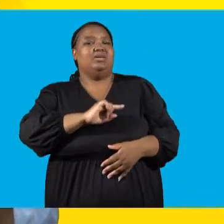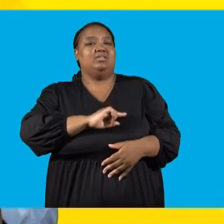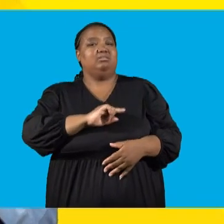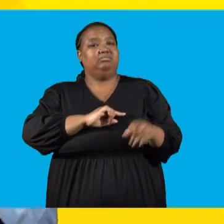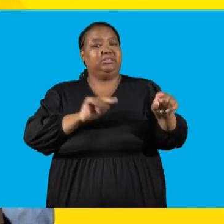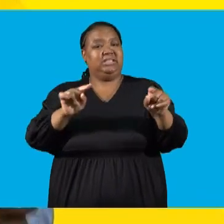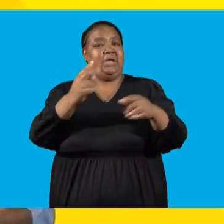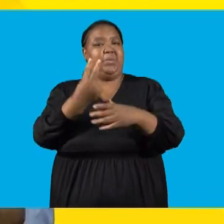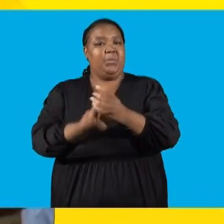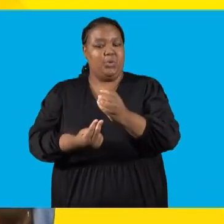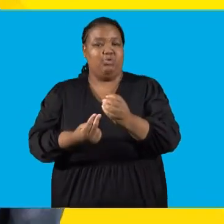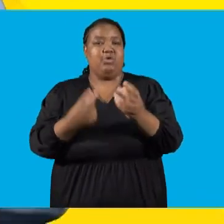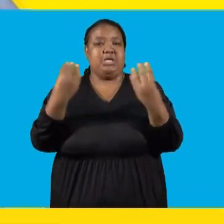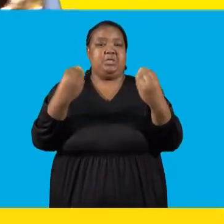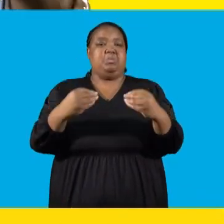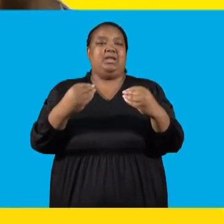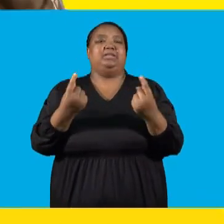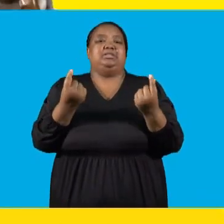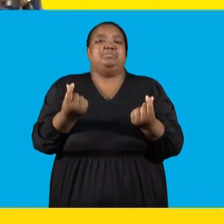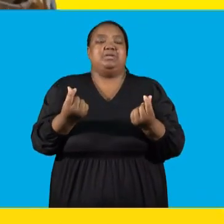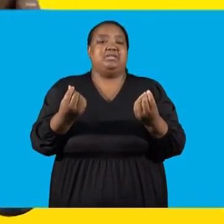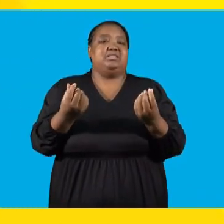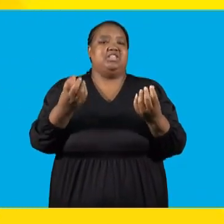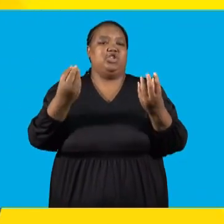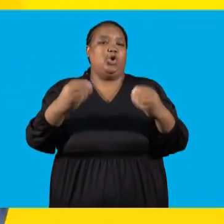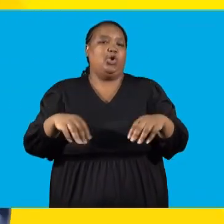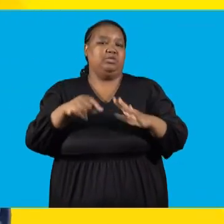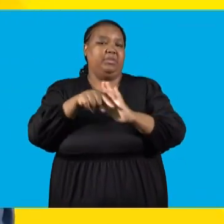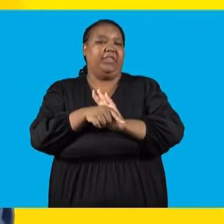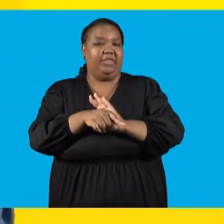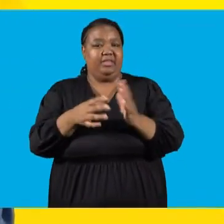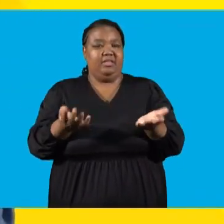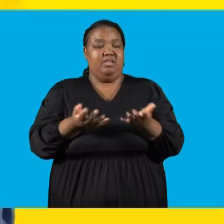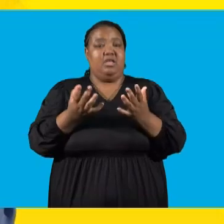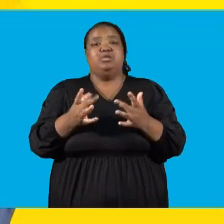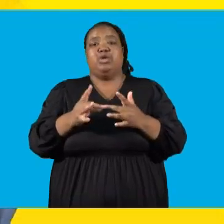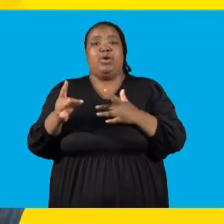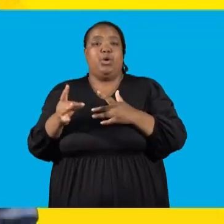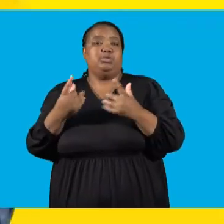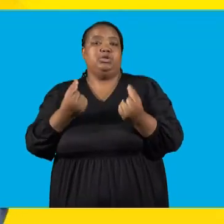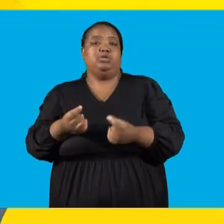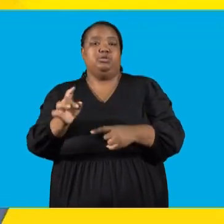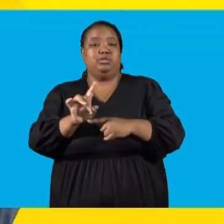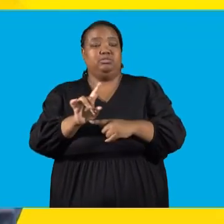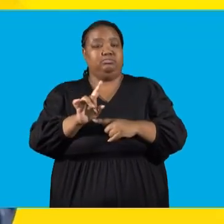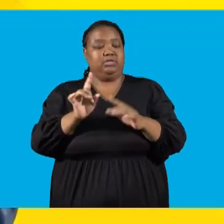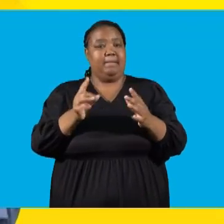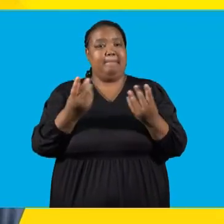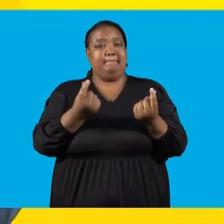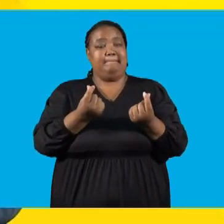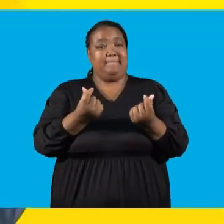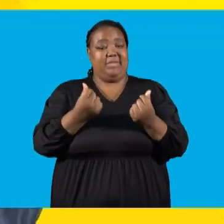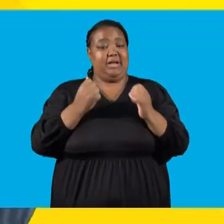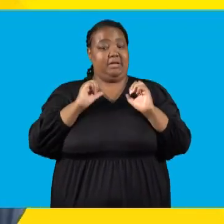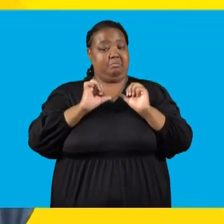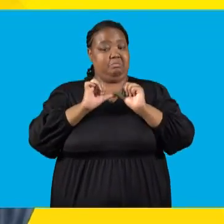not a good option. Why? In both cases, the firms lose revenue. The only option that they are left with is